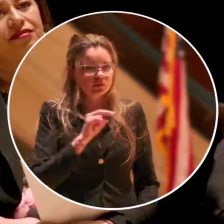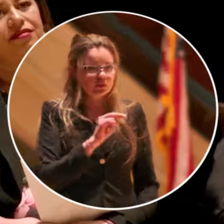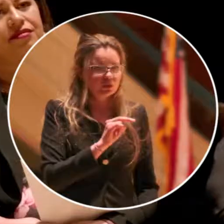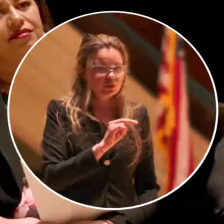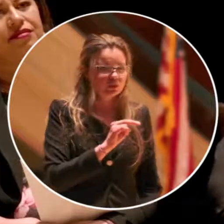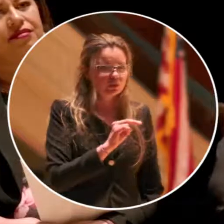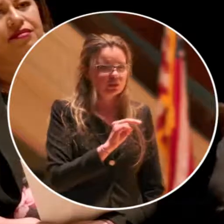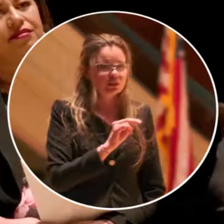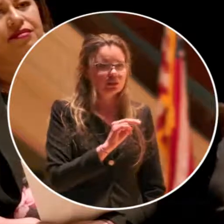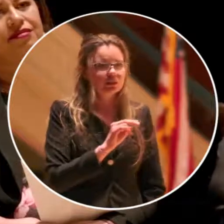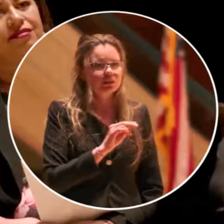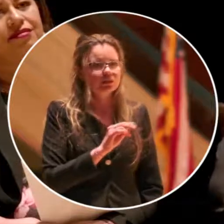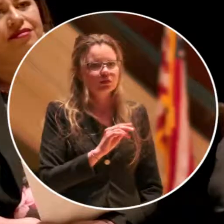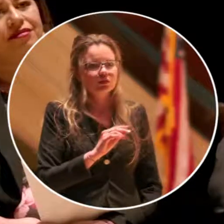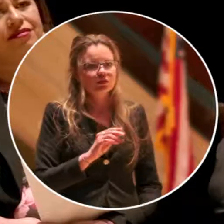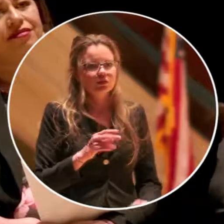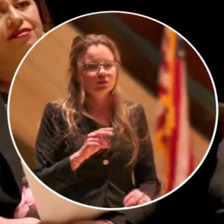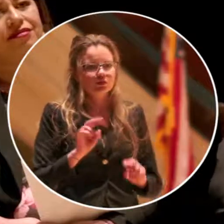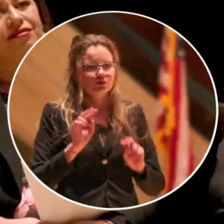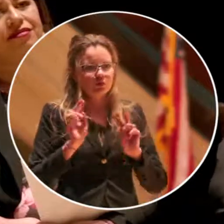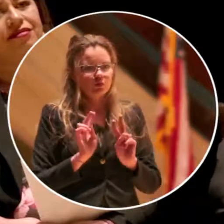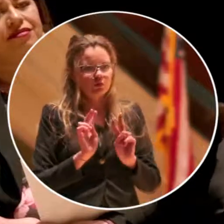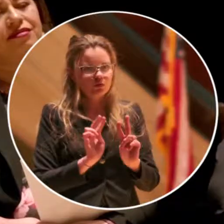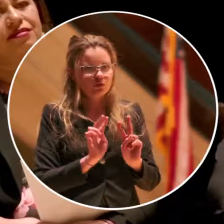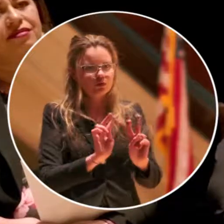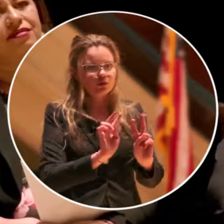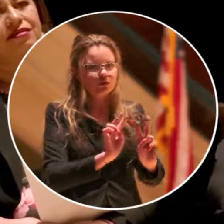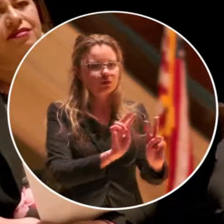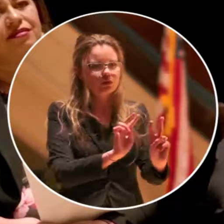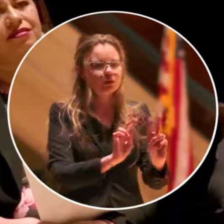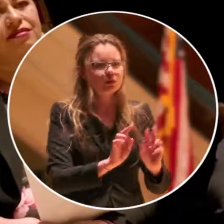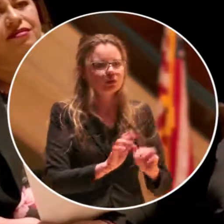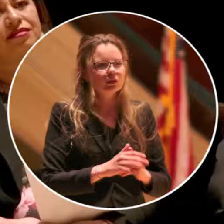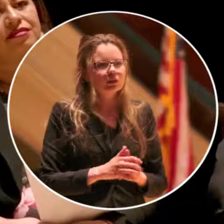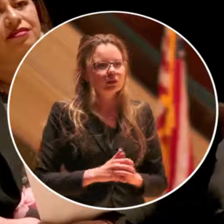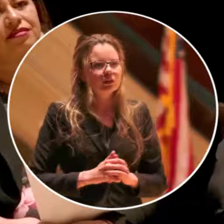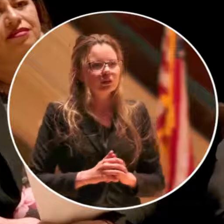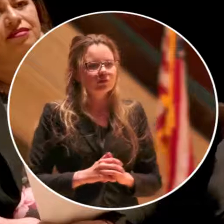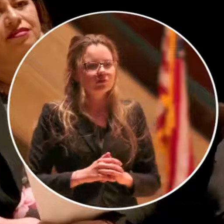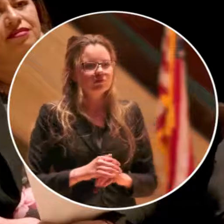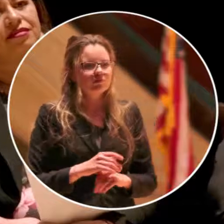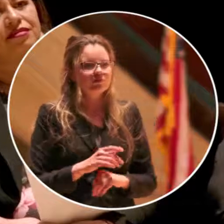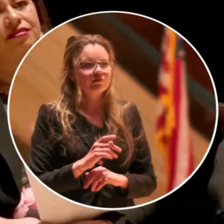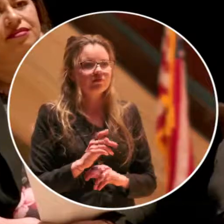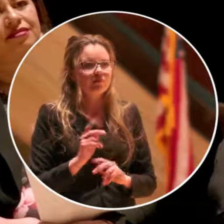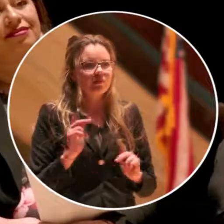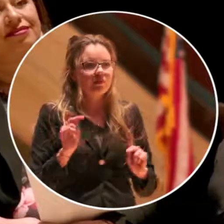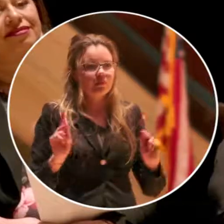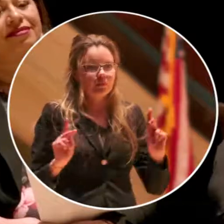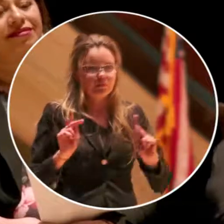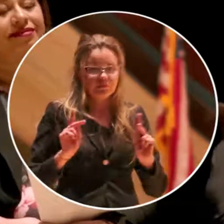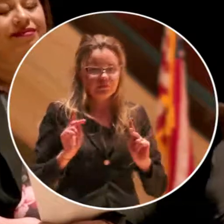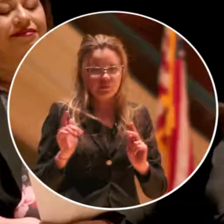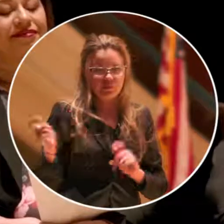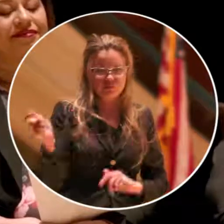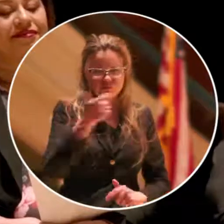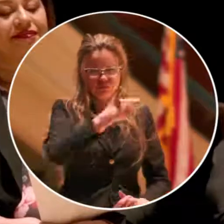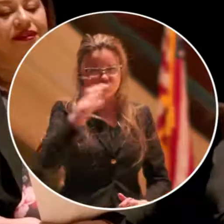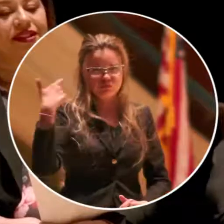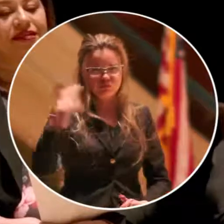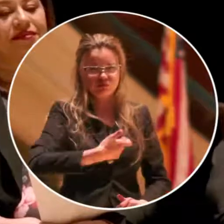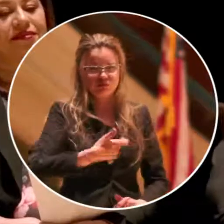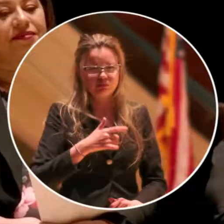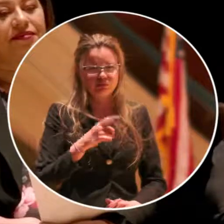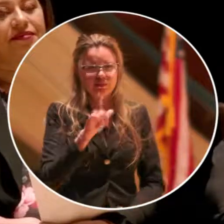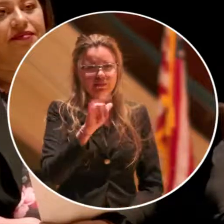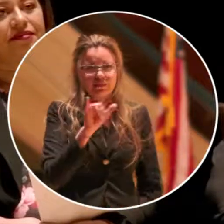entrance to a funeral chapel as traffic honked impatiently and the attendant sprayed us with Lysol. Weeks later,